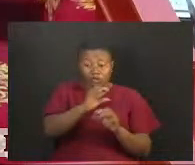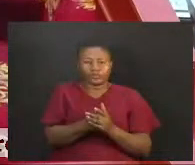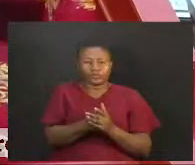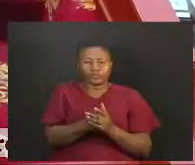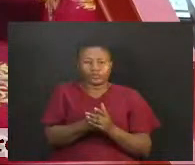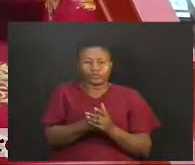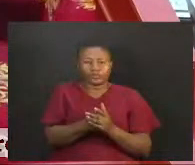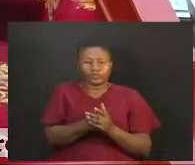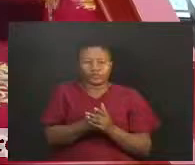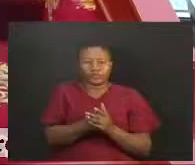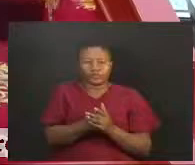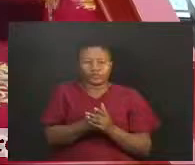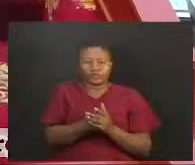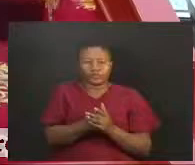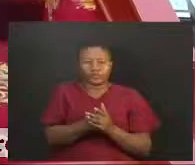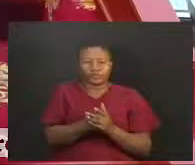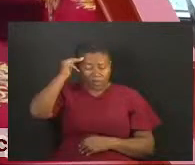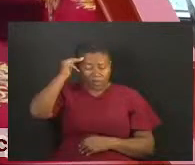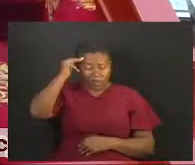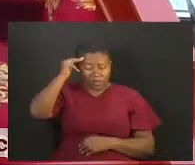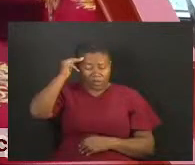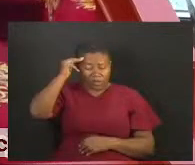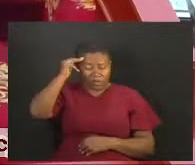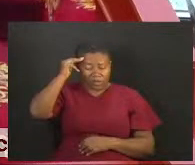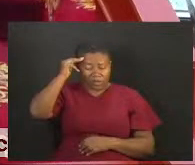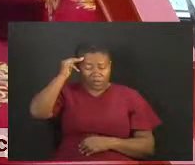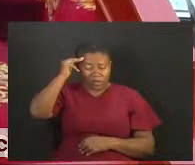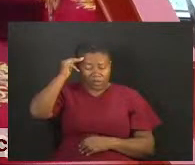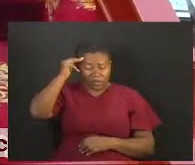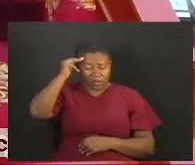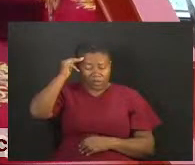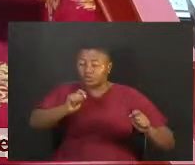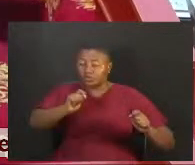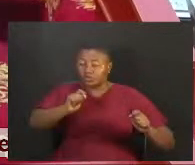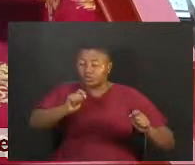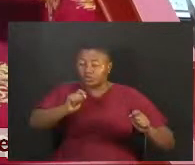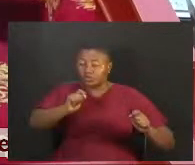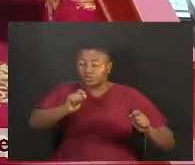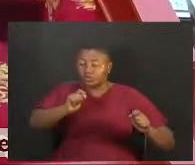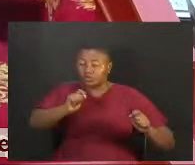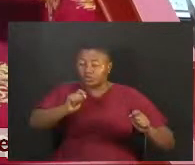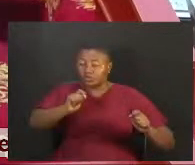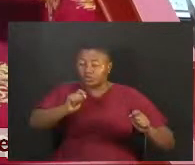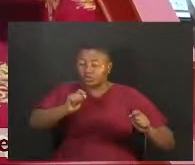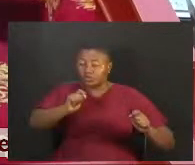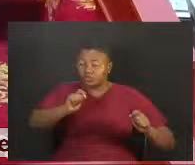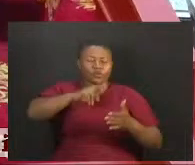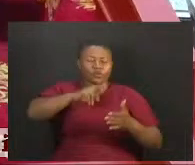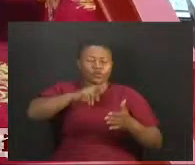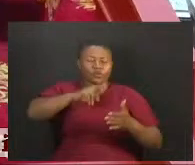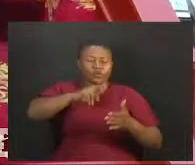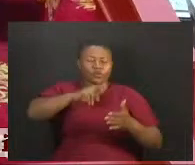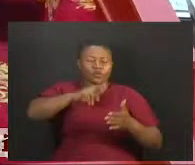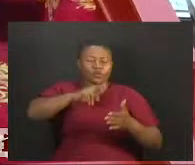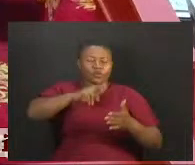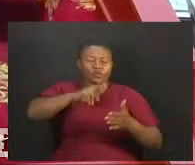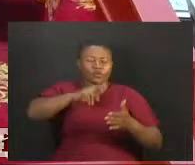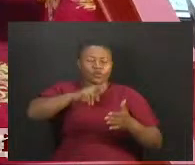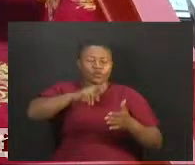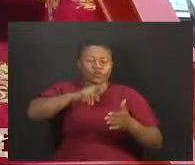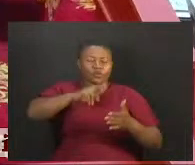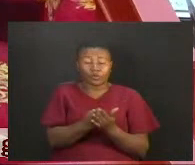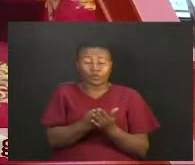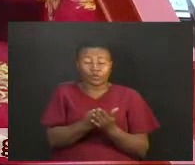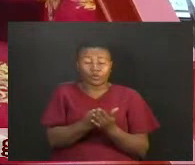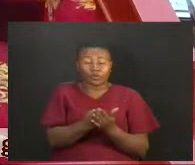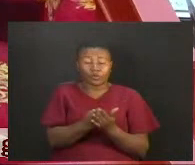President Mahama has chosen the path of reform and transformation. He will fix the economy. He will restore